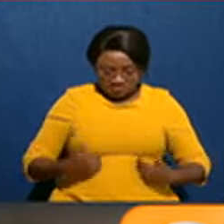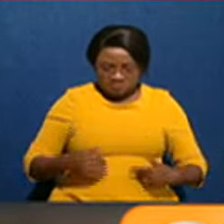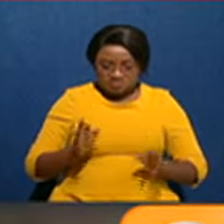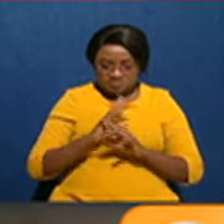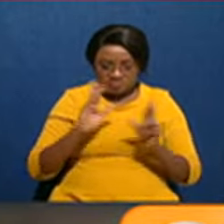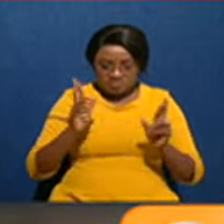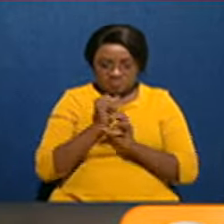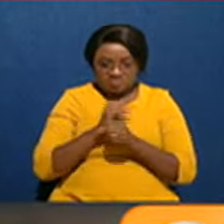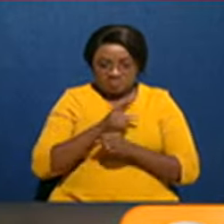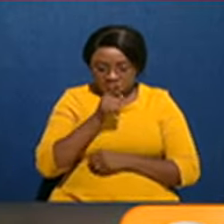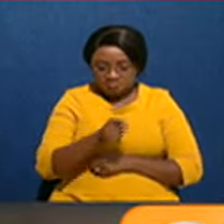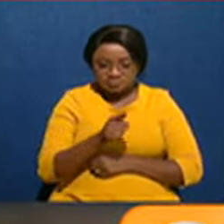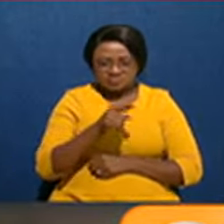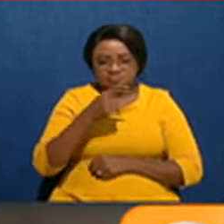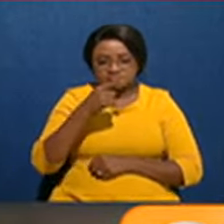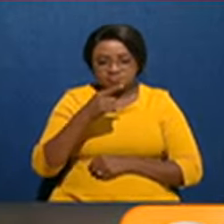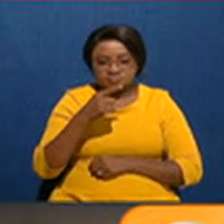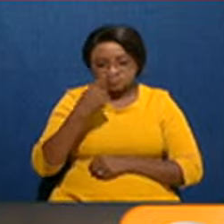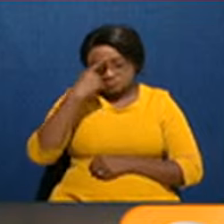make it a point to